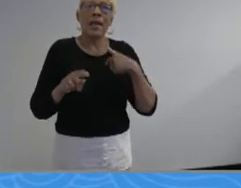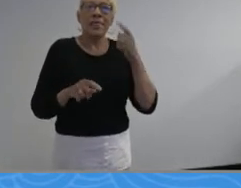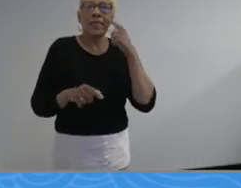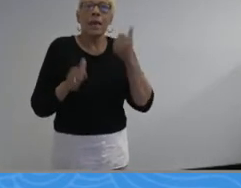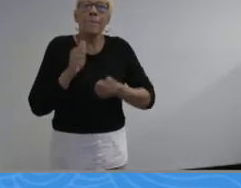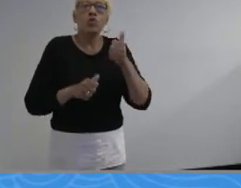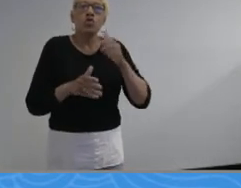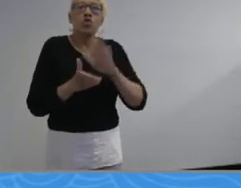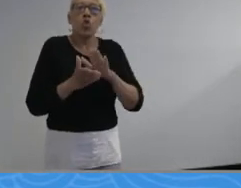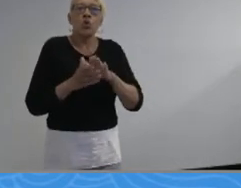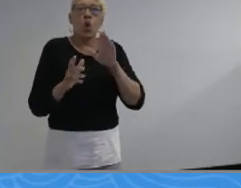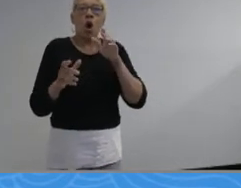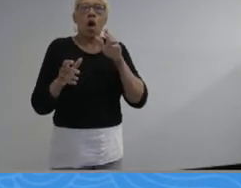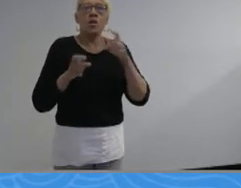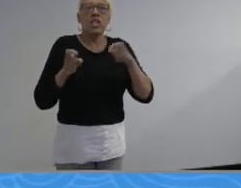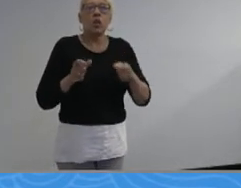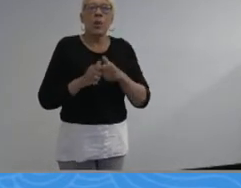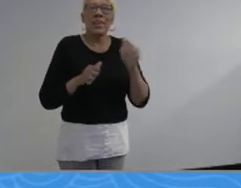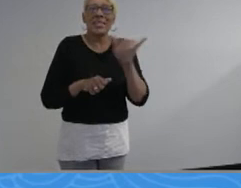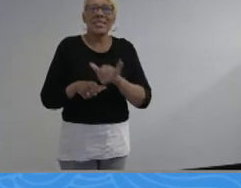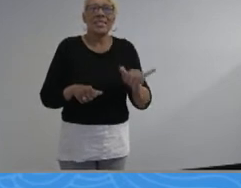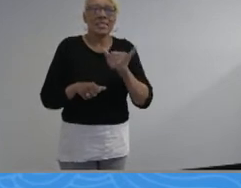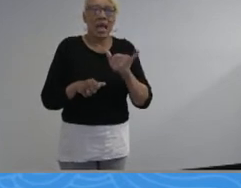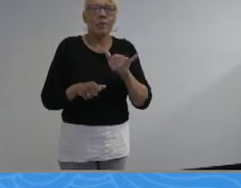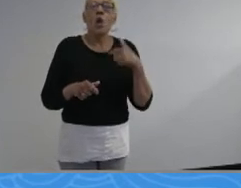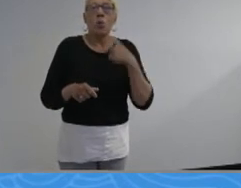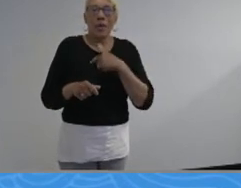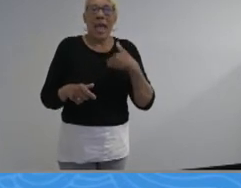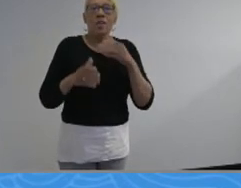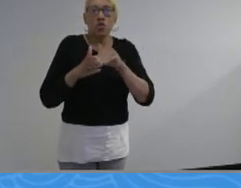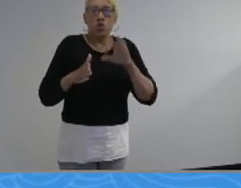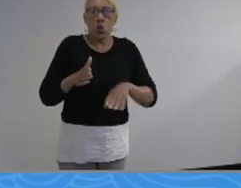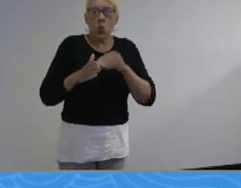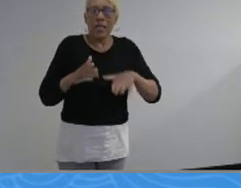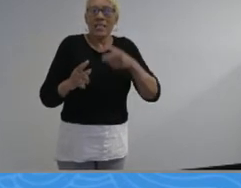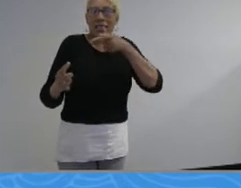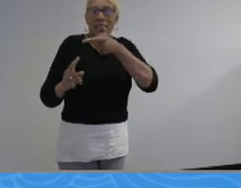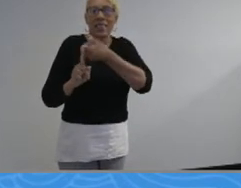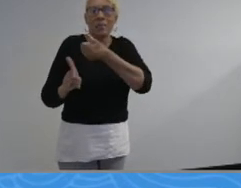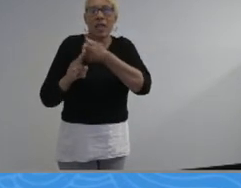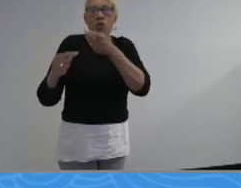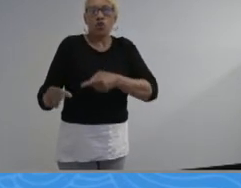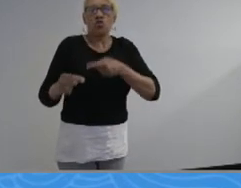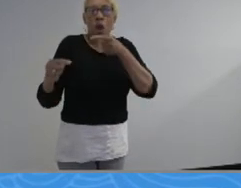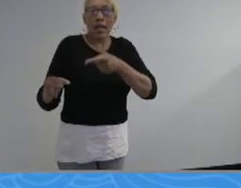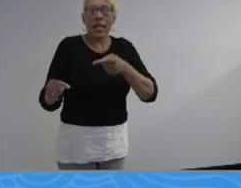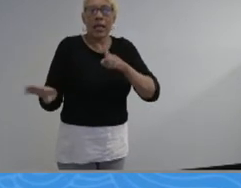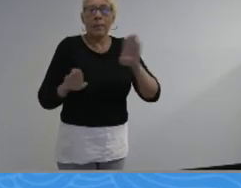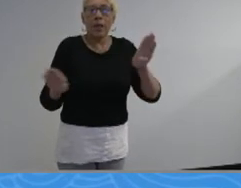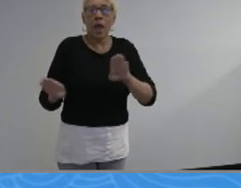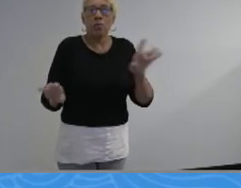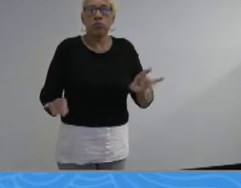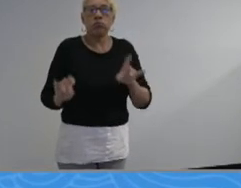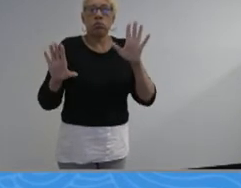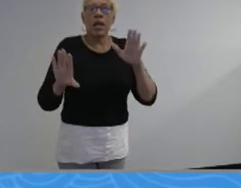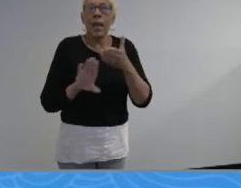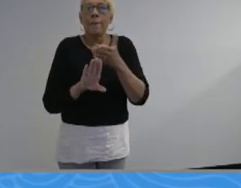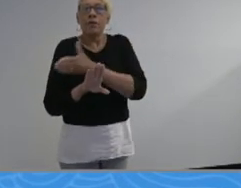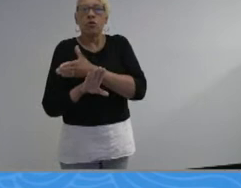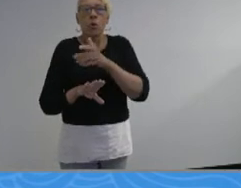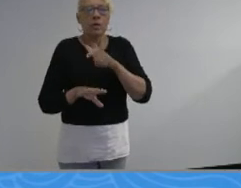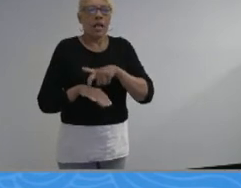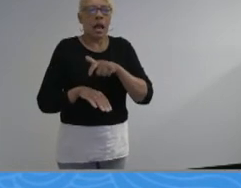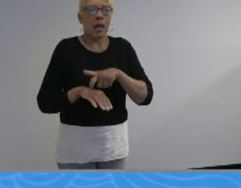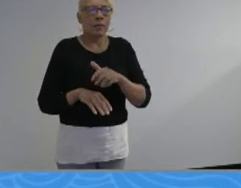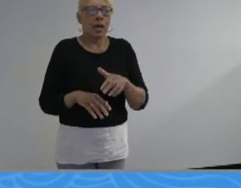same issues. We have students who are struggling. They are acting out and before times, you